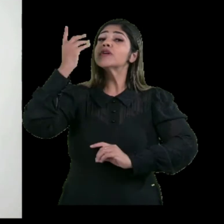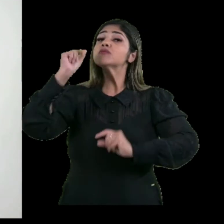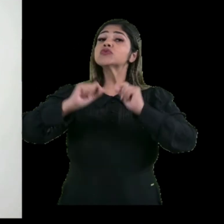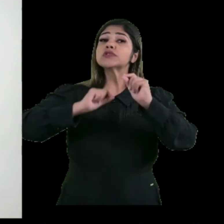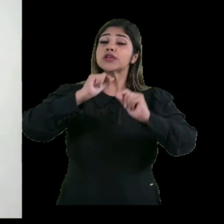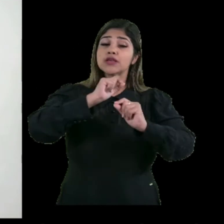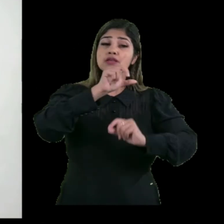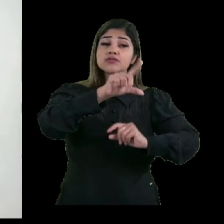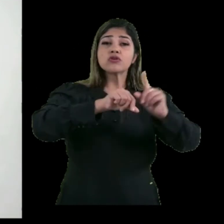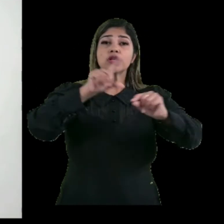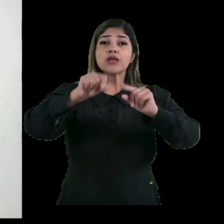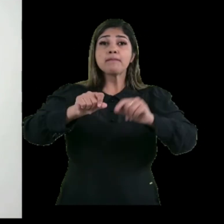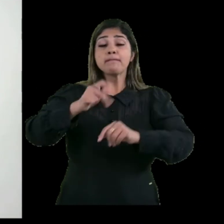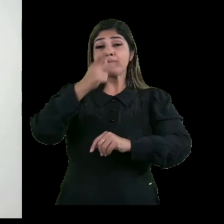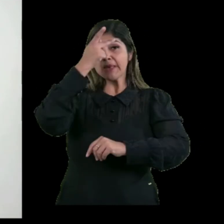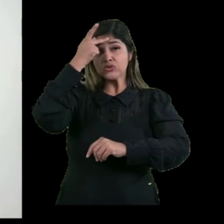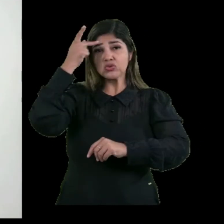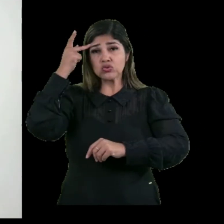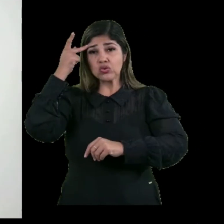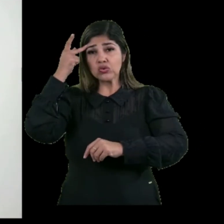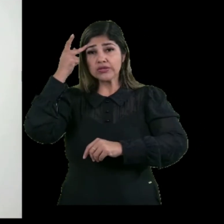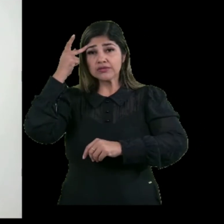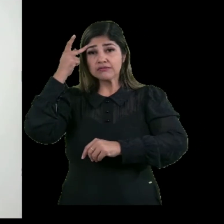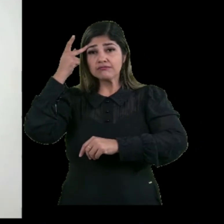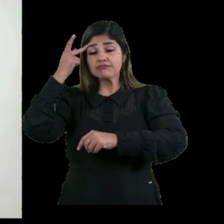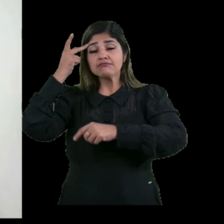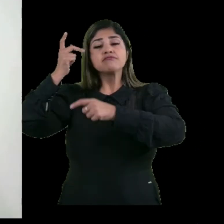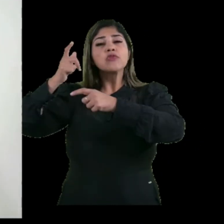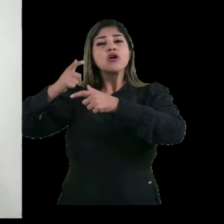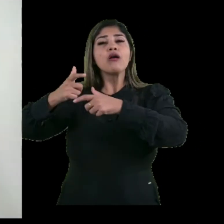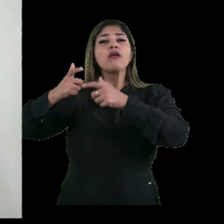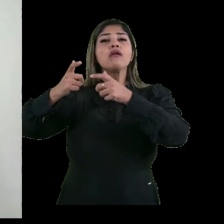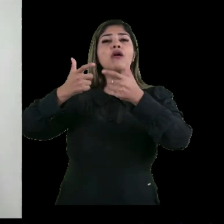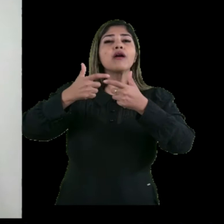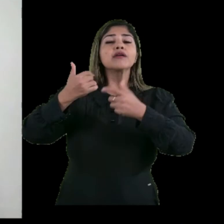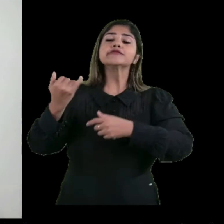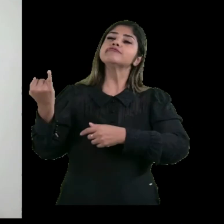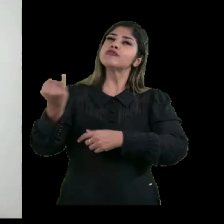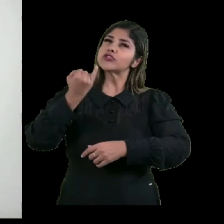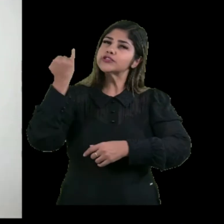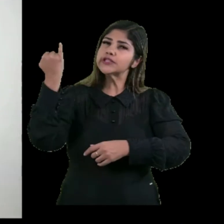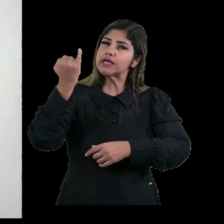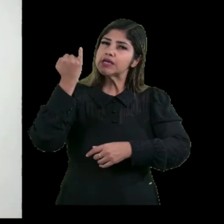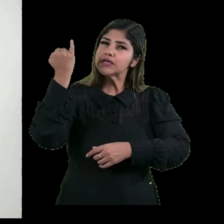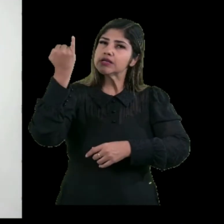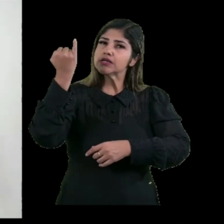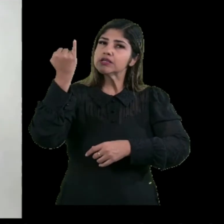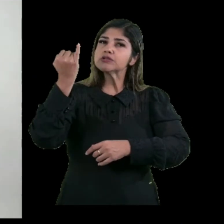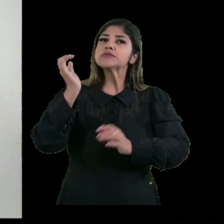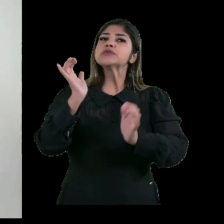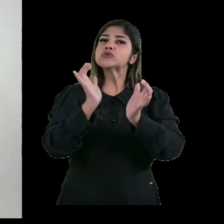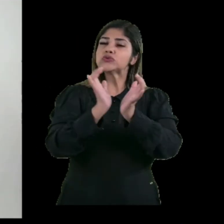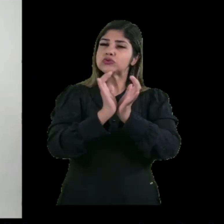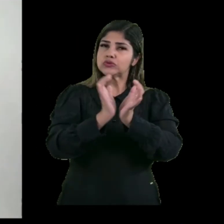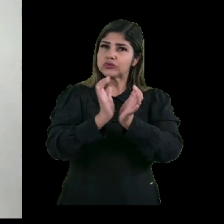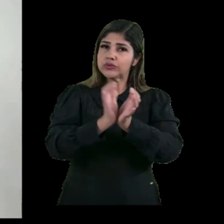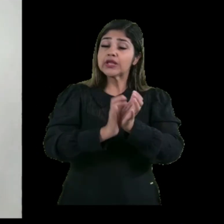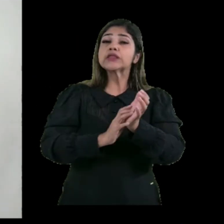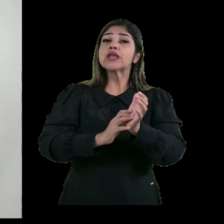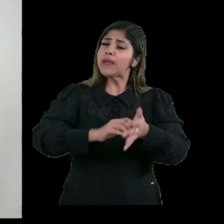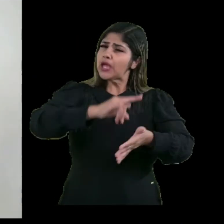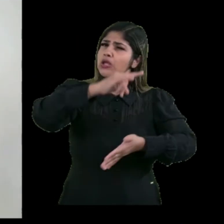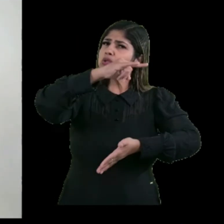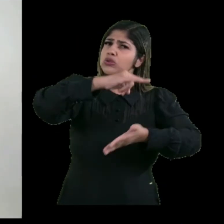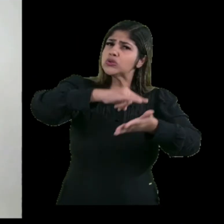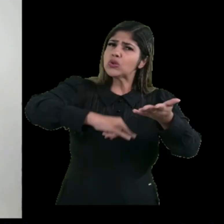comment about people and situations that were relevant for serving this public, and we brought as differential documents